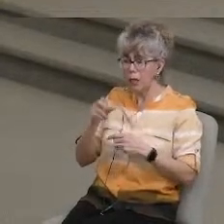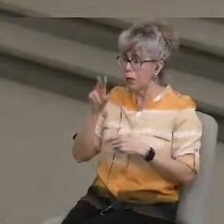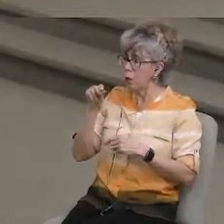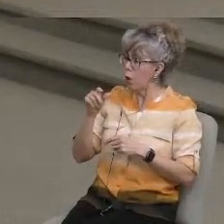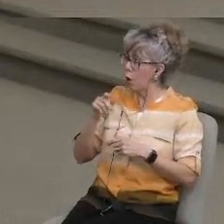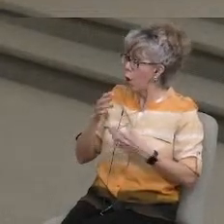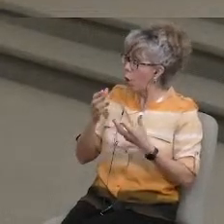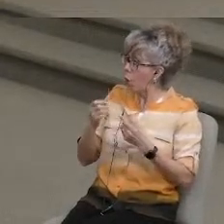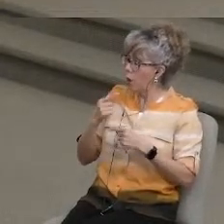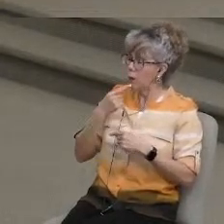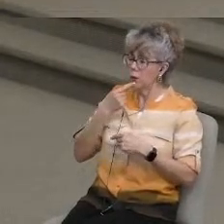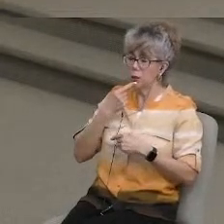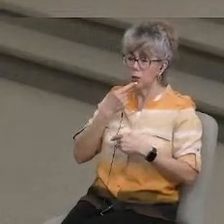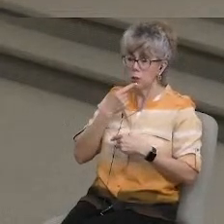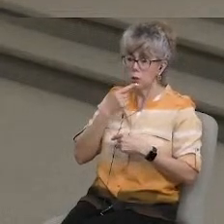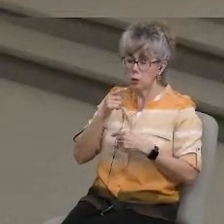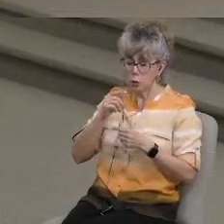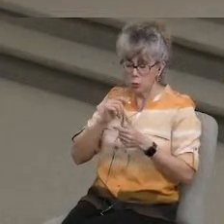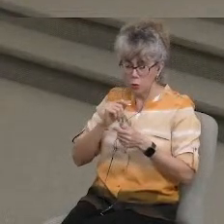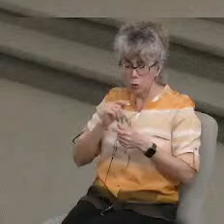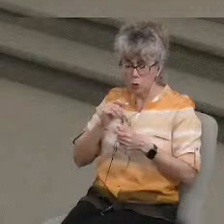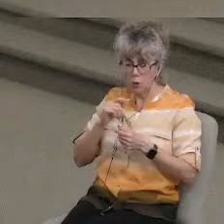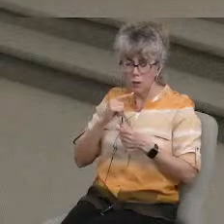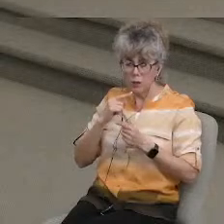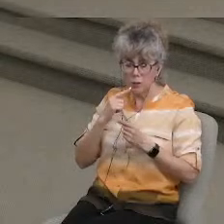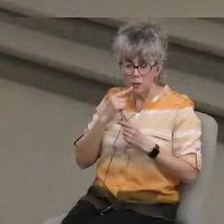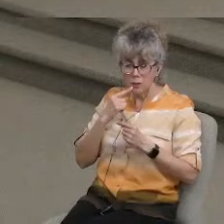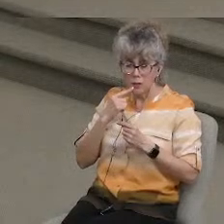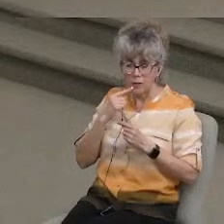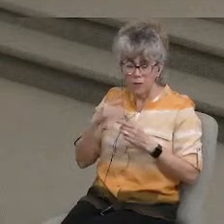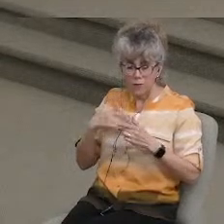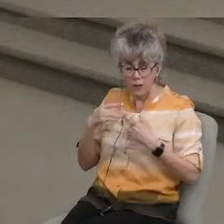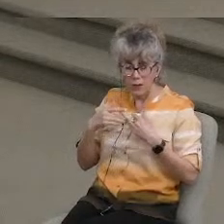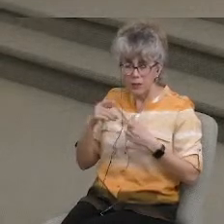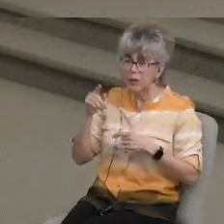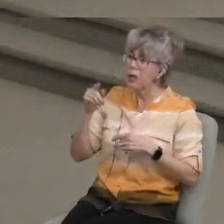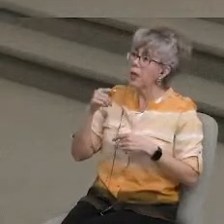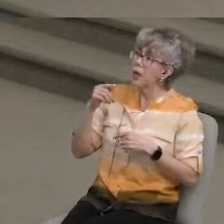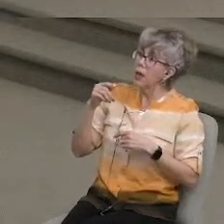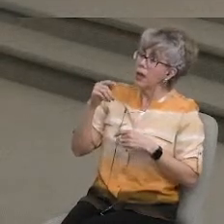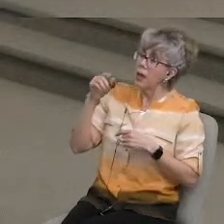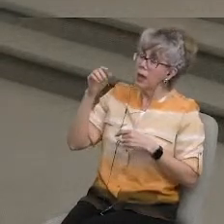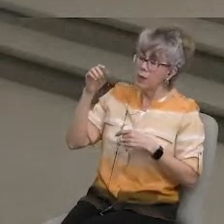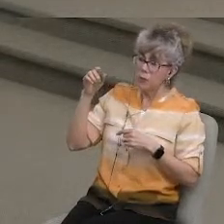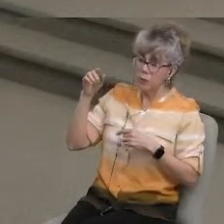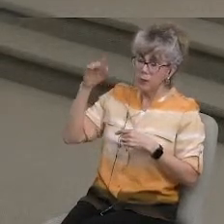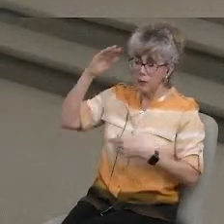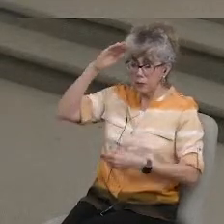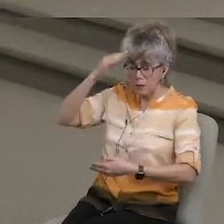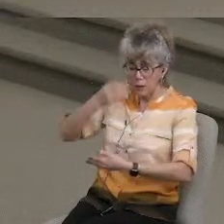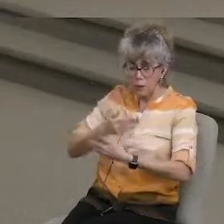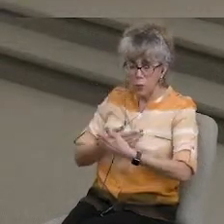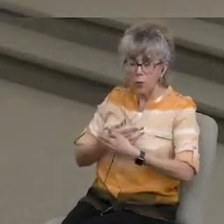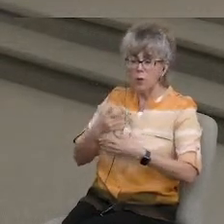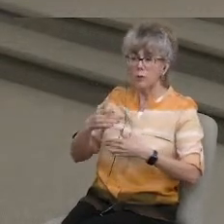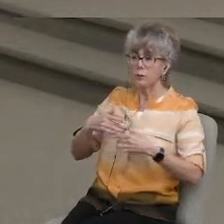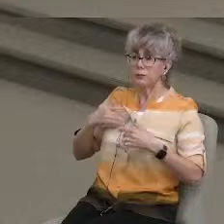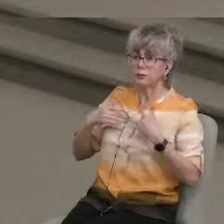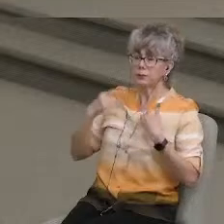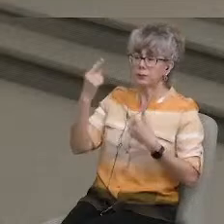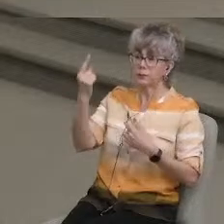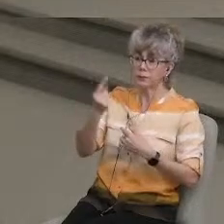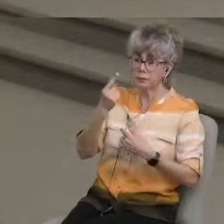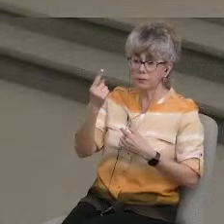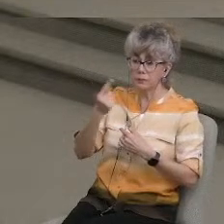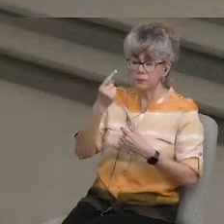the Son of God can feel alone, can feel forsaken because of very,